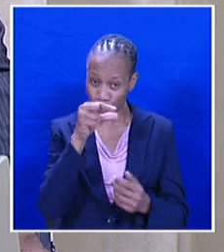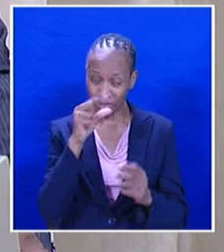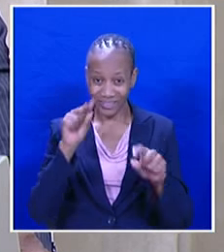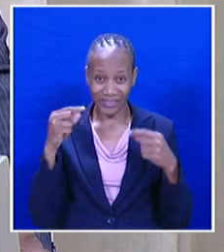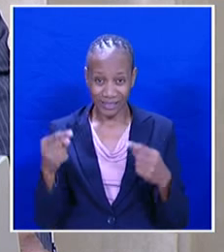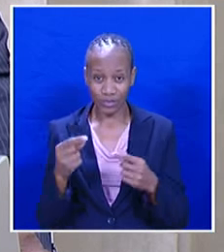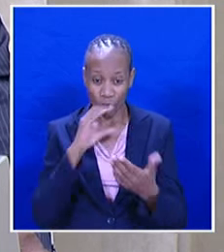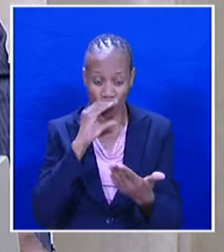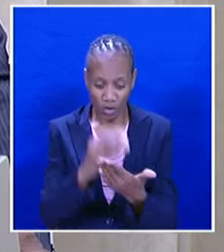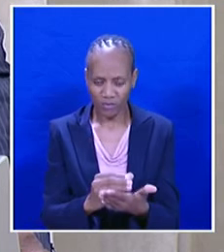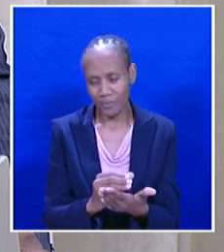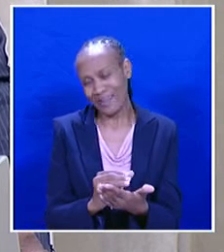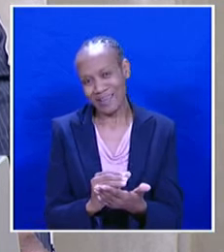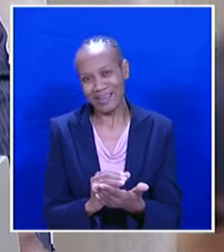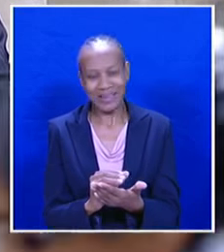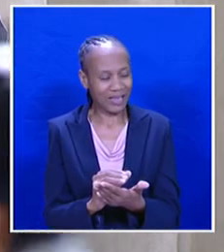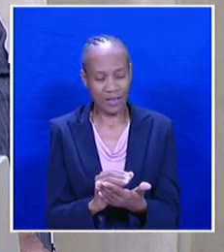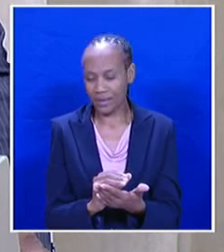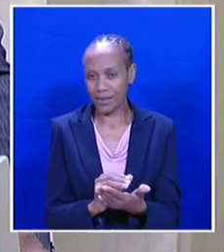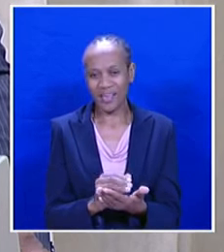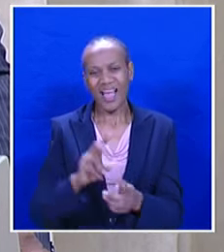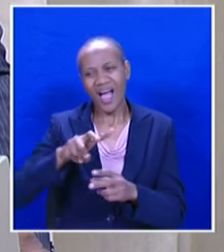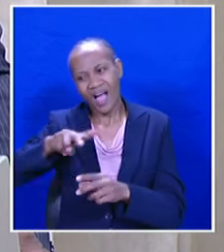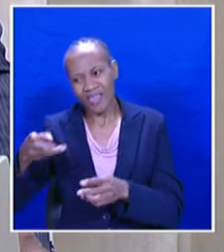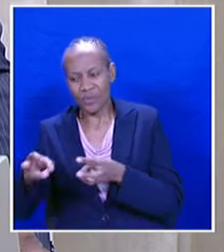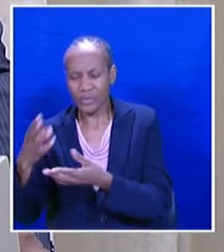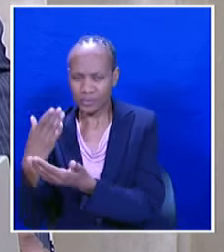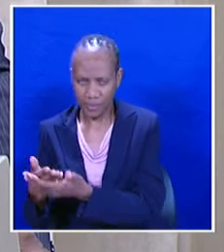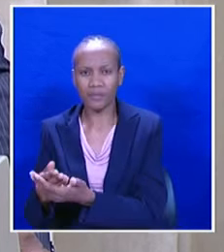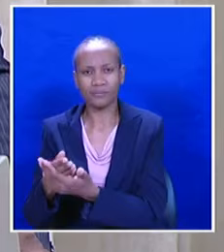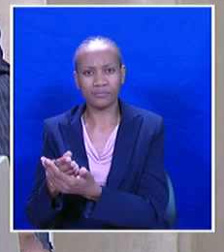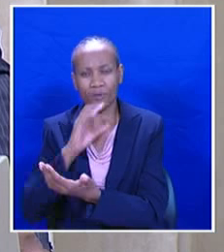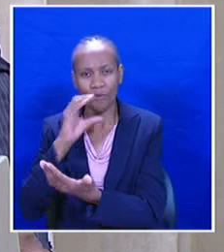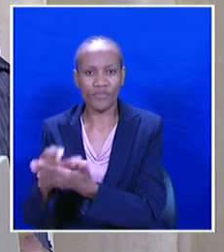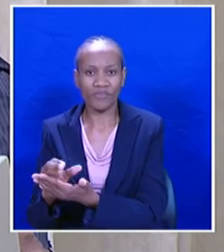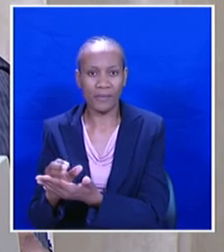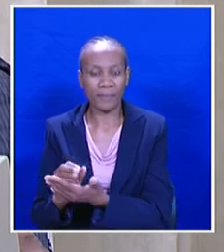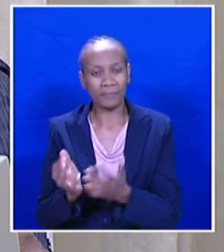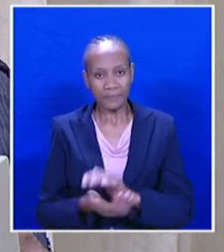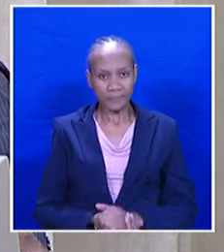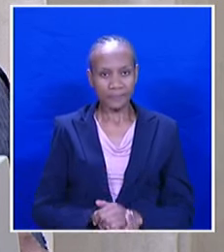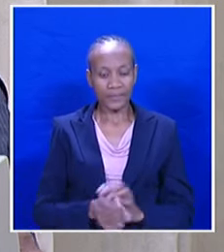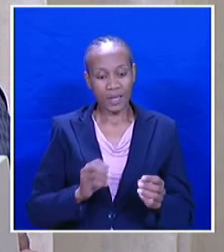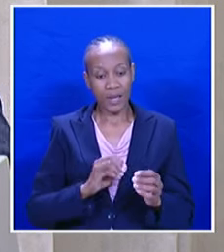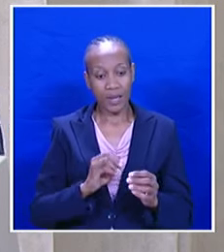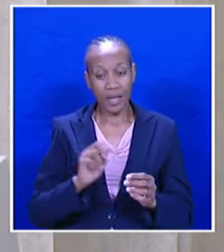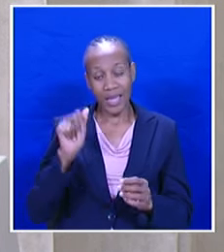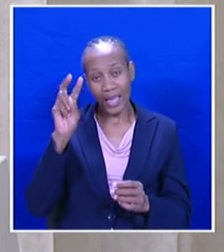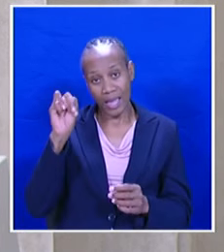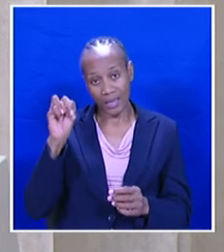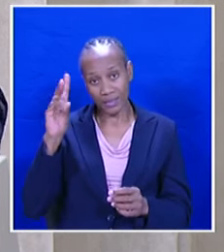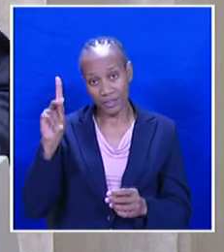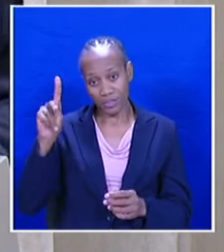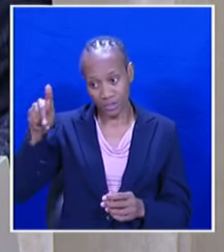verify it in a number of ways. Outcome four indeed talks about, of the NDP, talks about decent jobs.